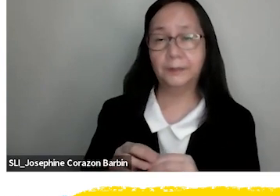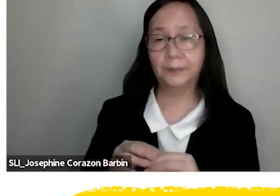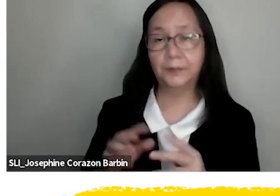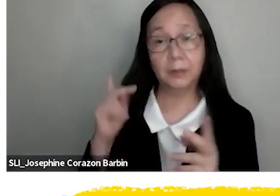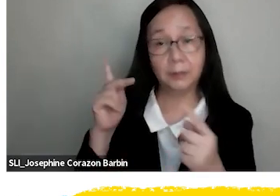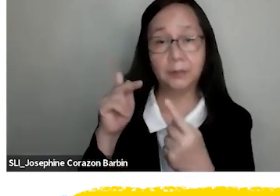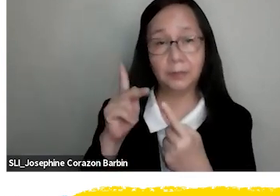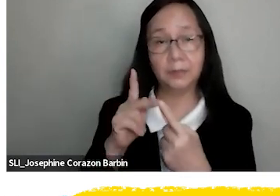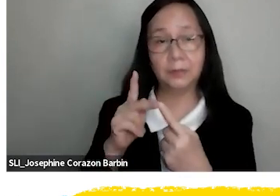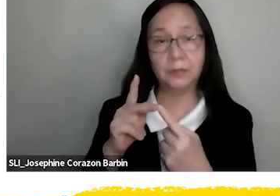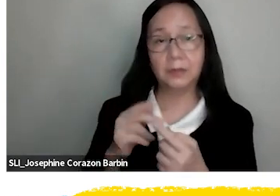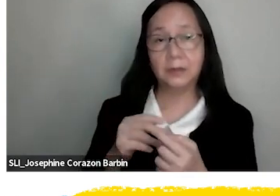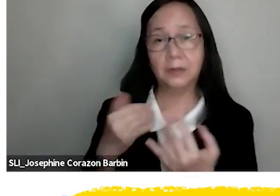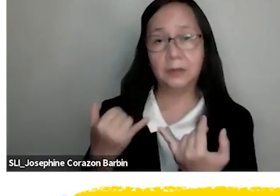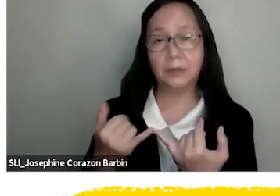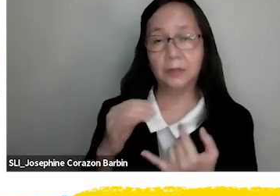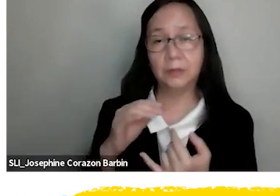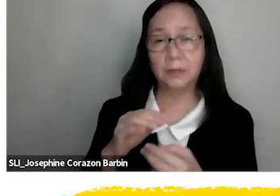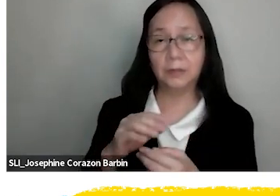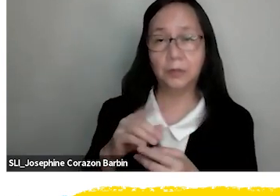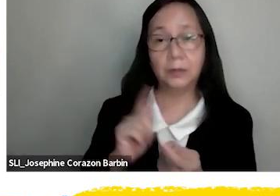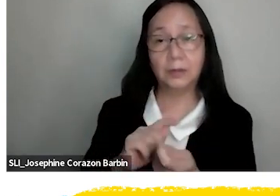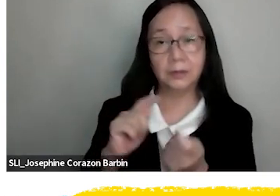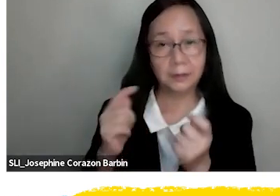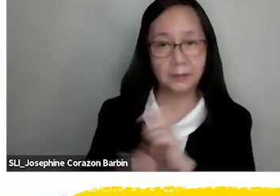is we will translate the